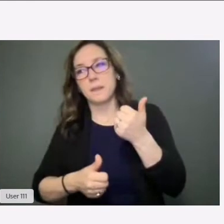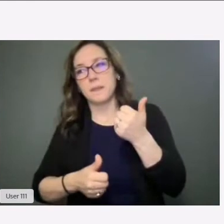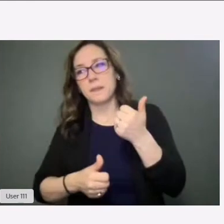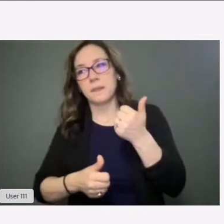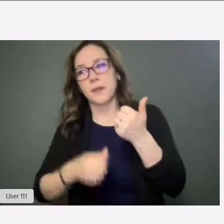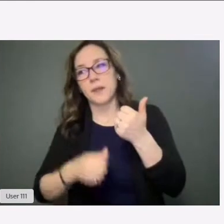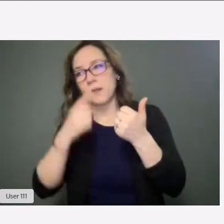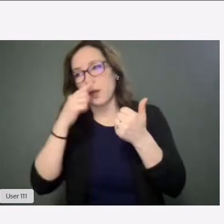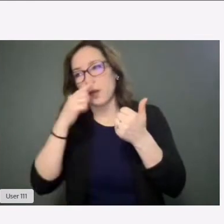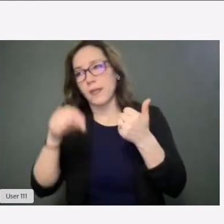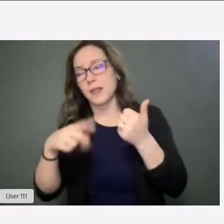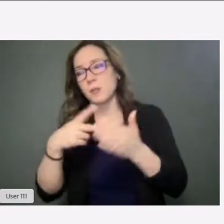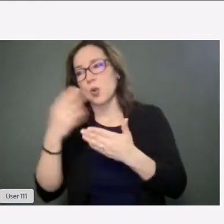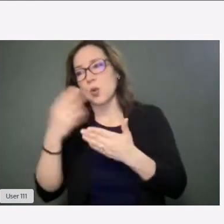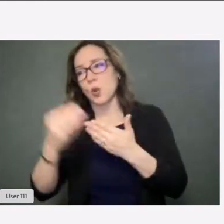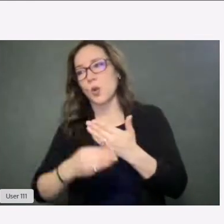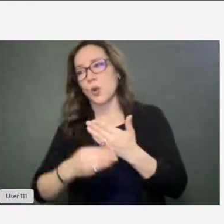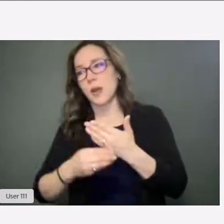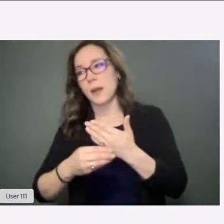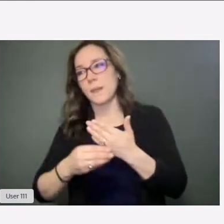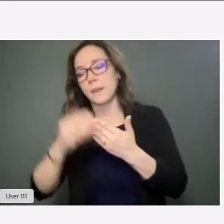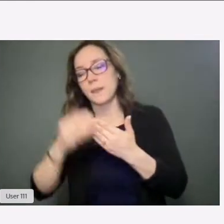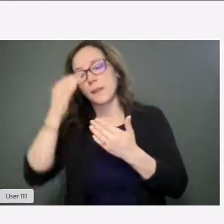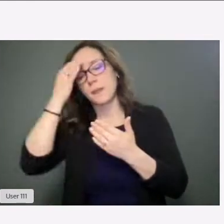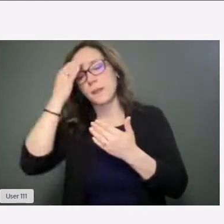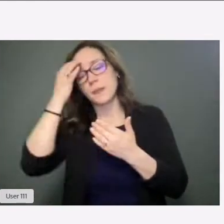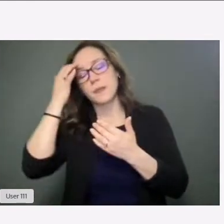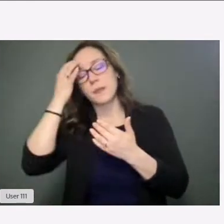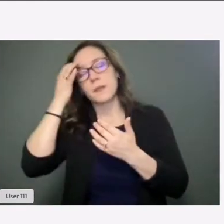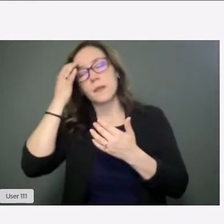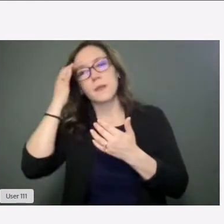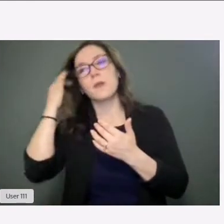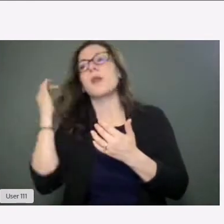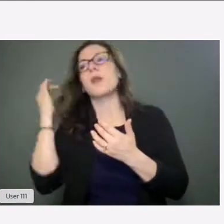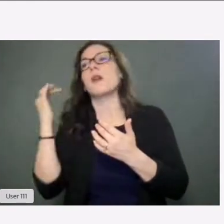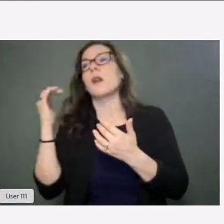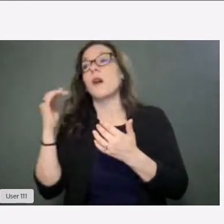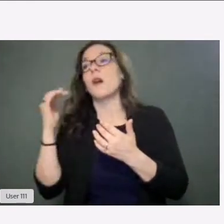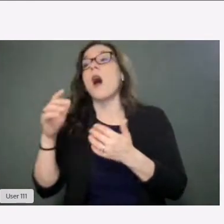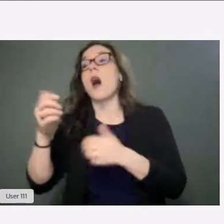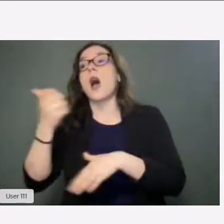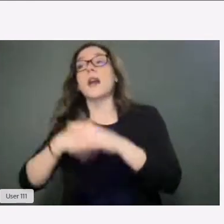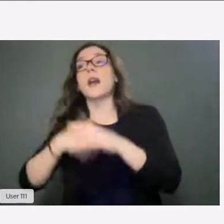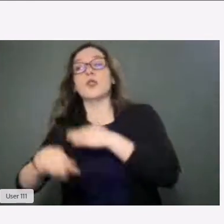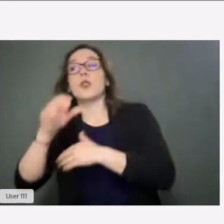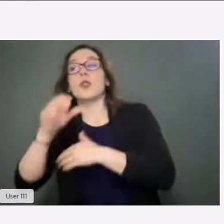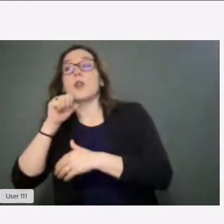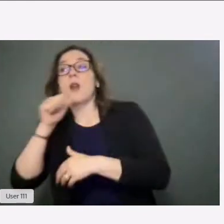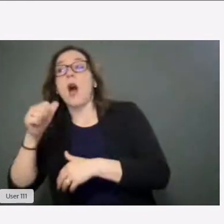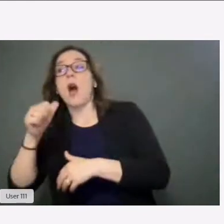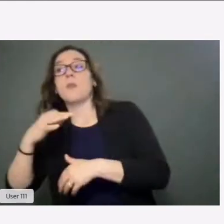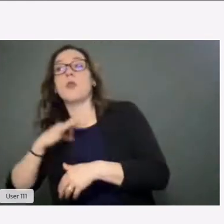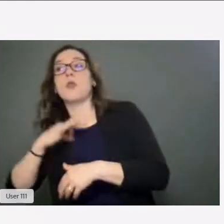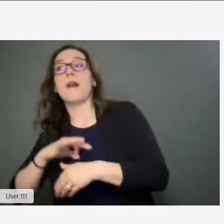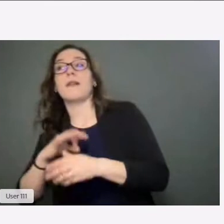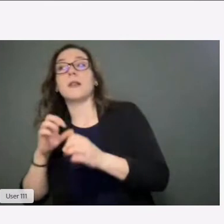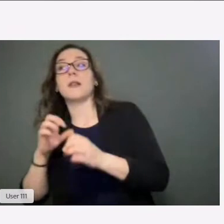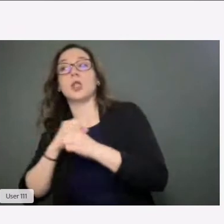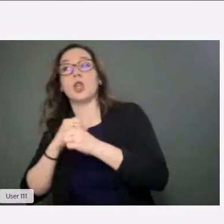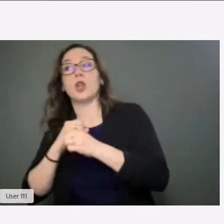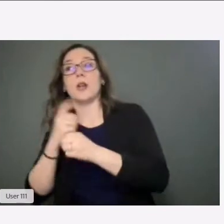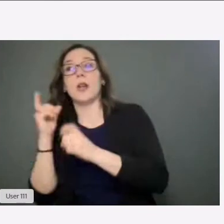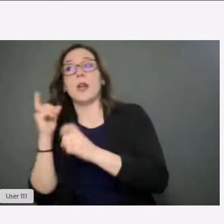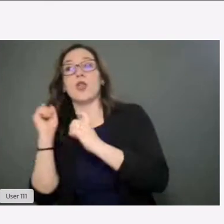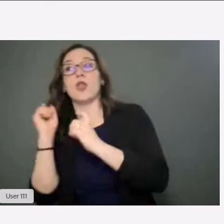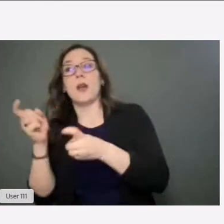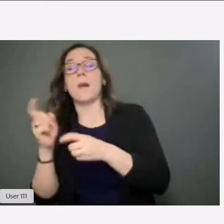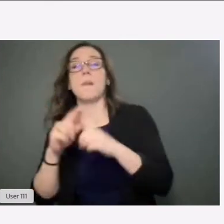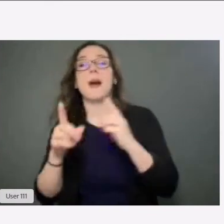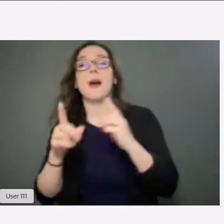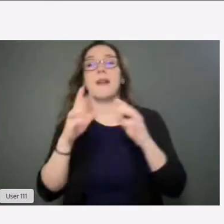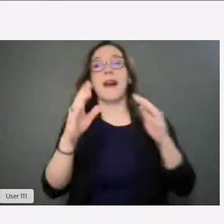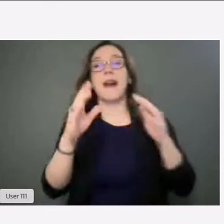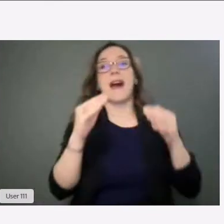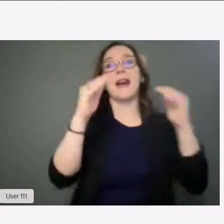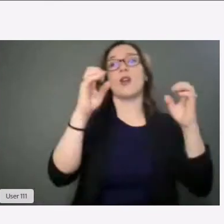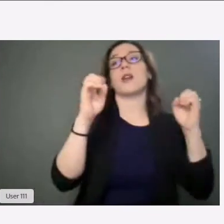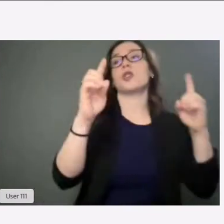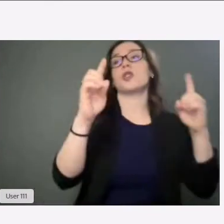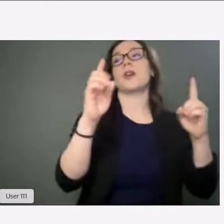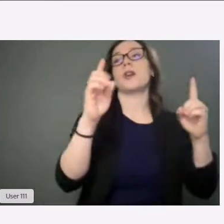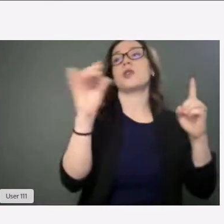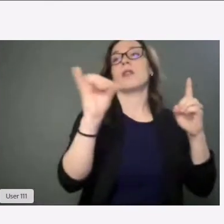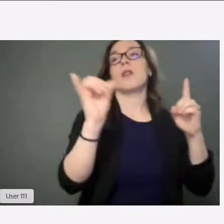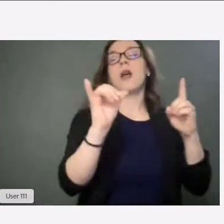this program. They would be eligible certainly under the nonprofit security grant program. But if it's a higher education institution, kind of like a